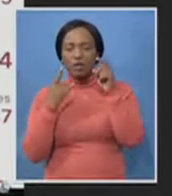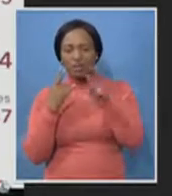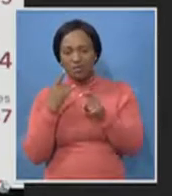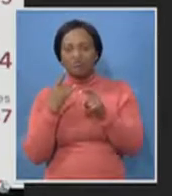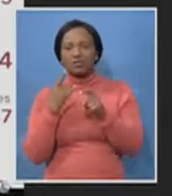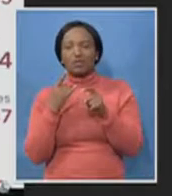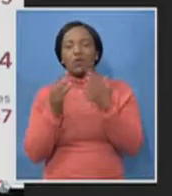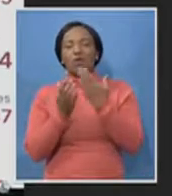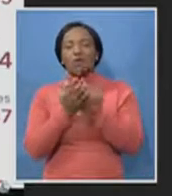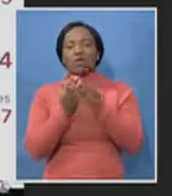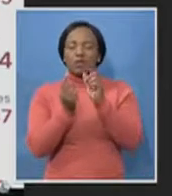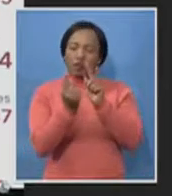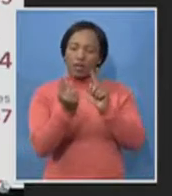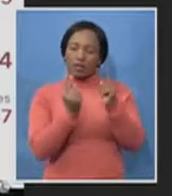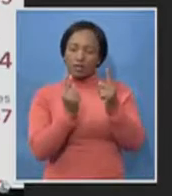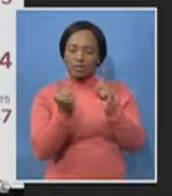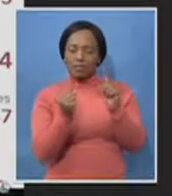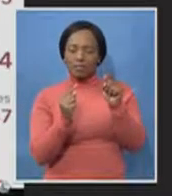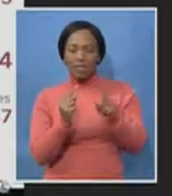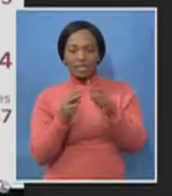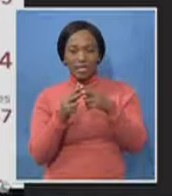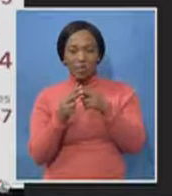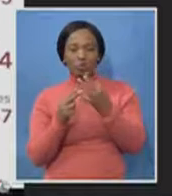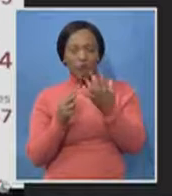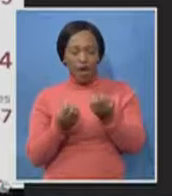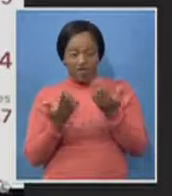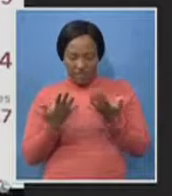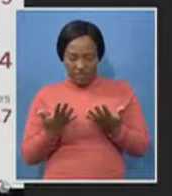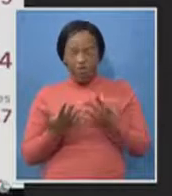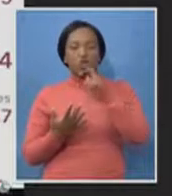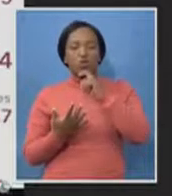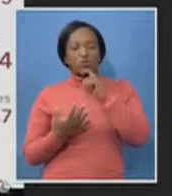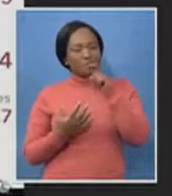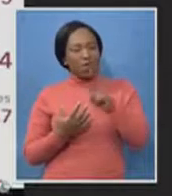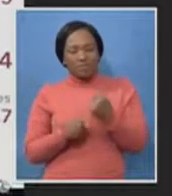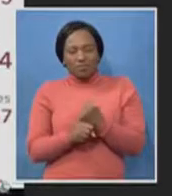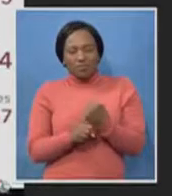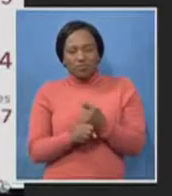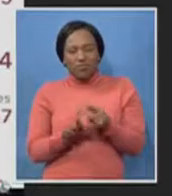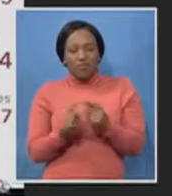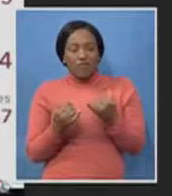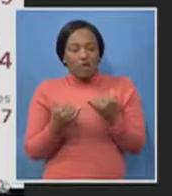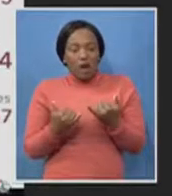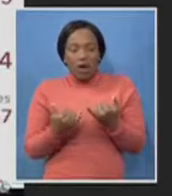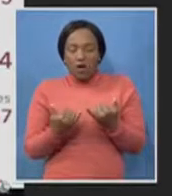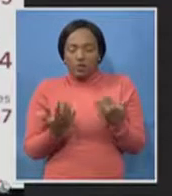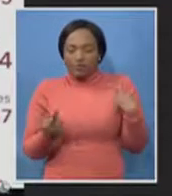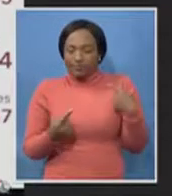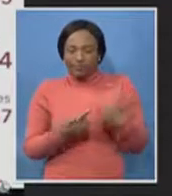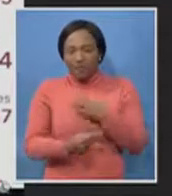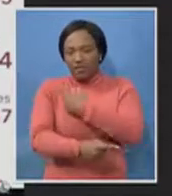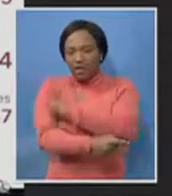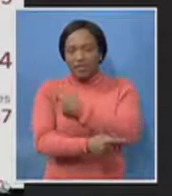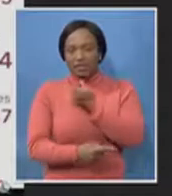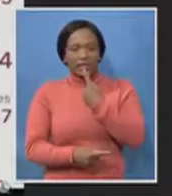those tools effectively. For now, without a vaccine, without treatment, that's all we have. So there is not